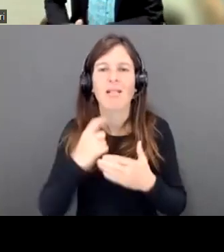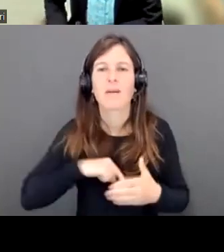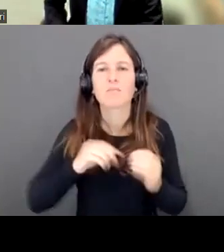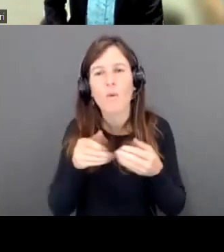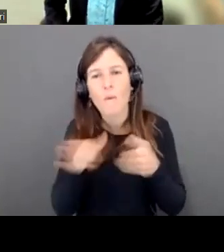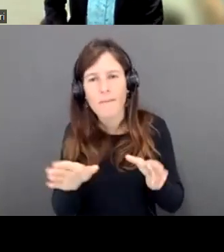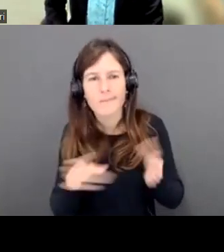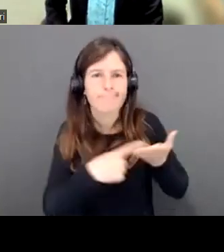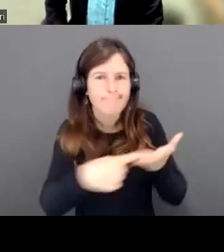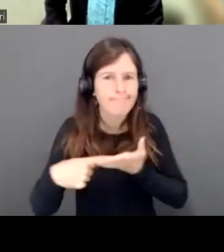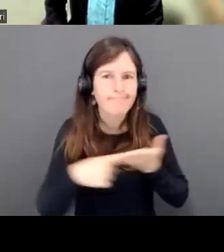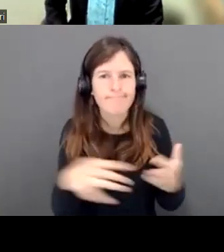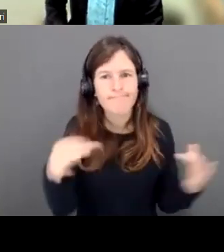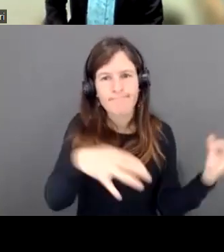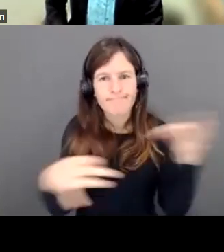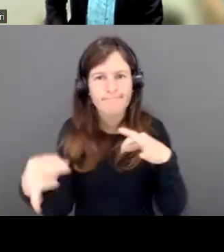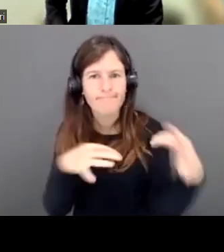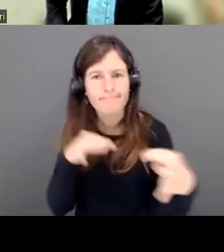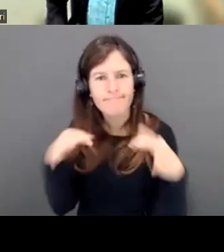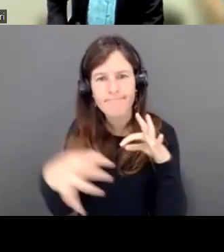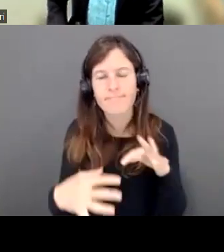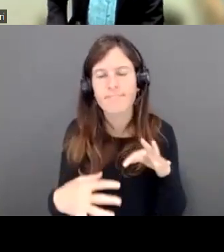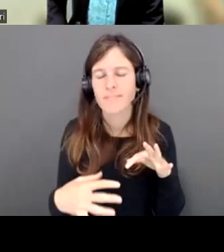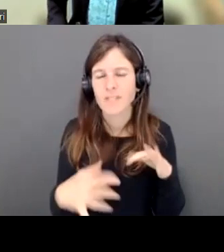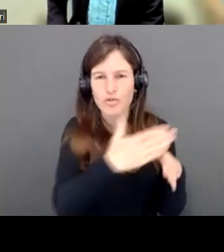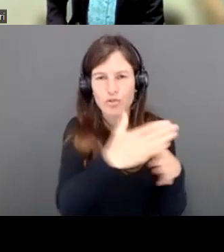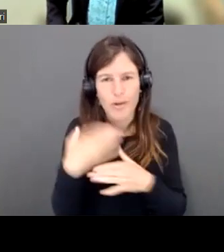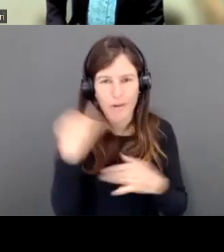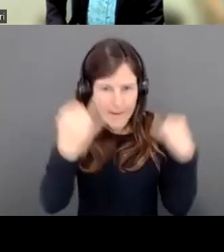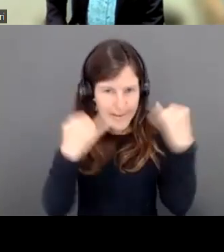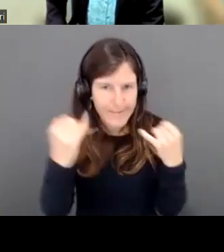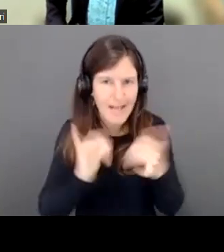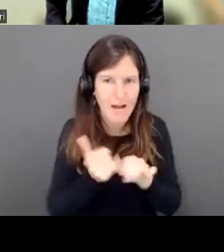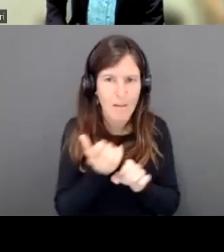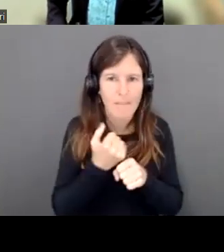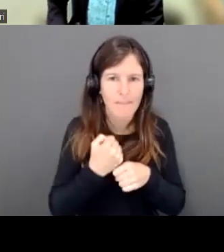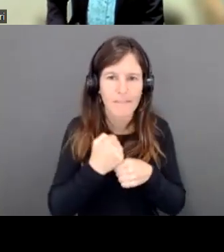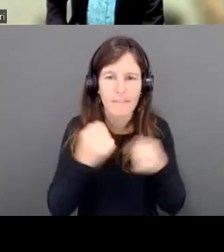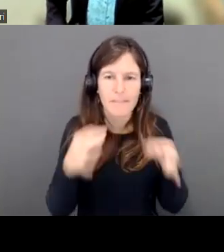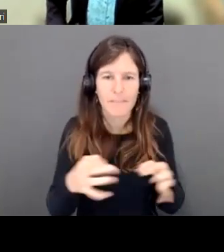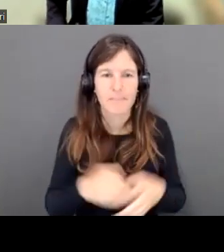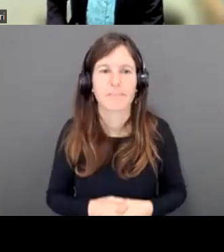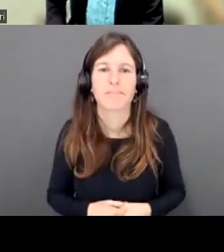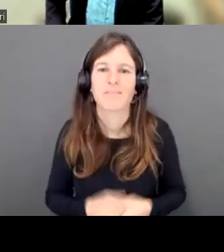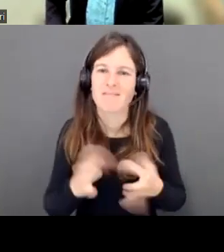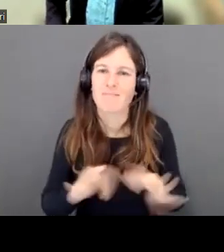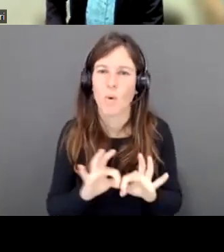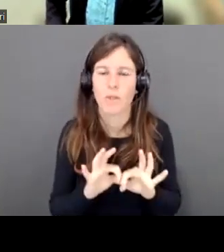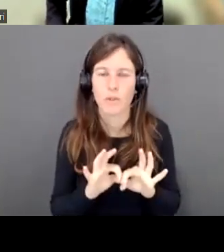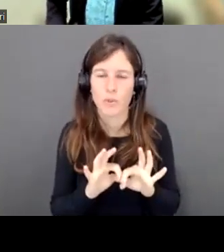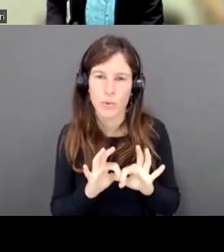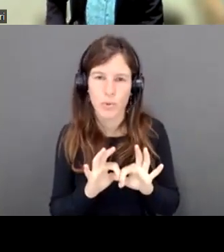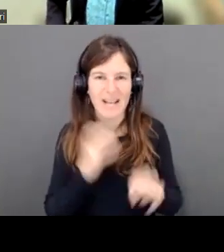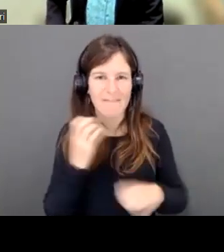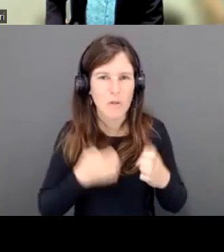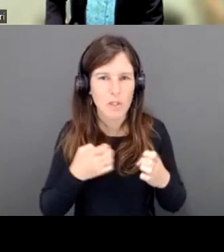around these decisions, of course, right? And so we want to diffuse that and look at facts, and that's where tools can be